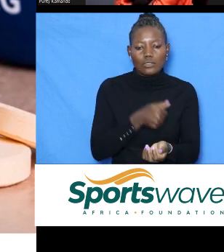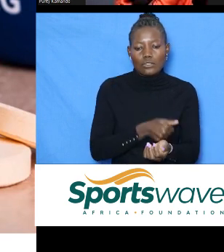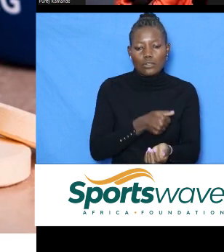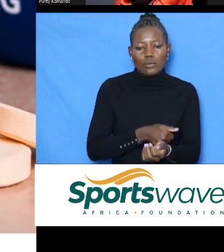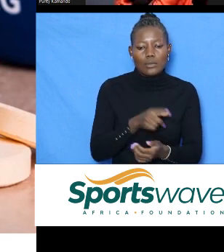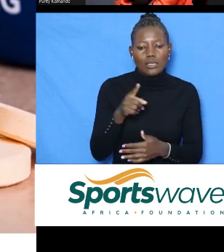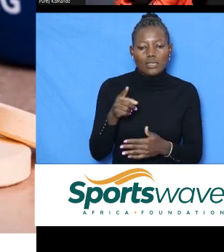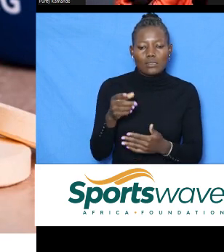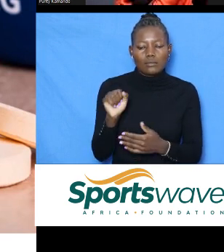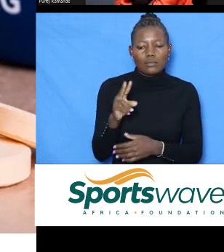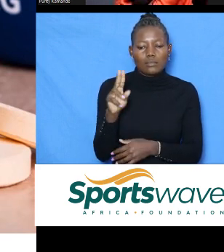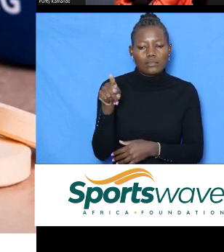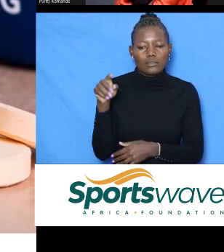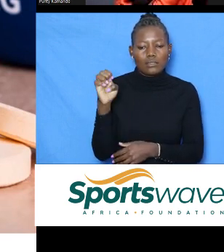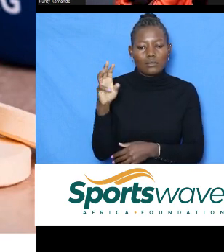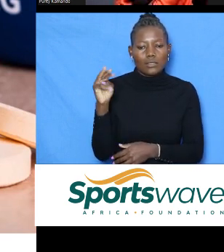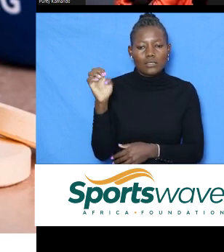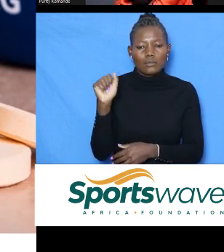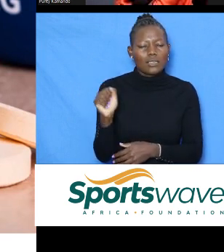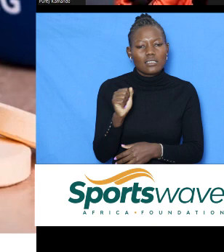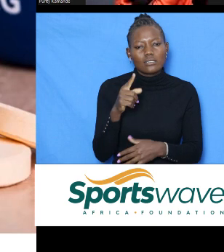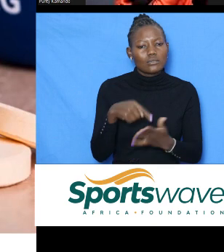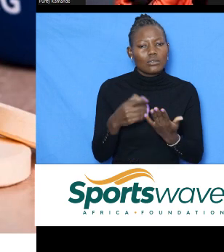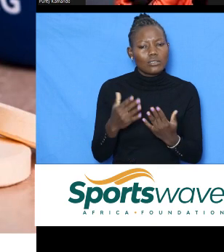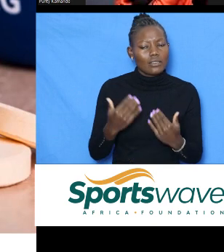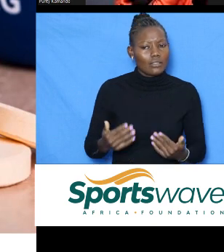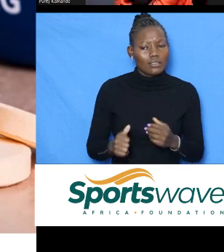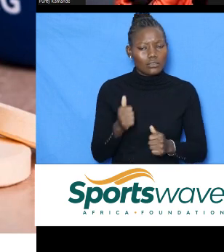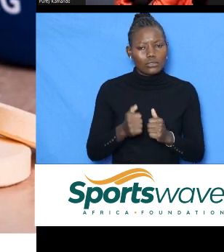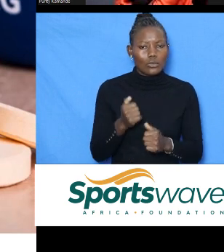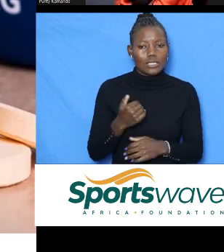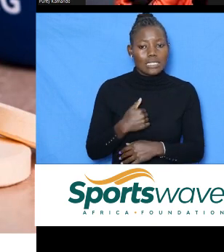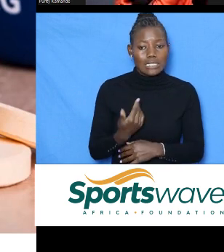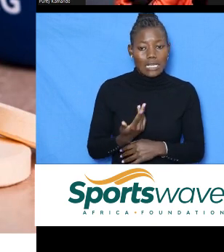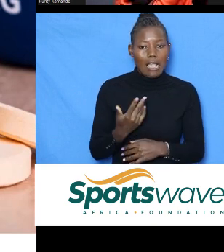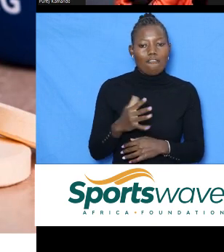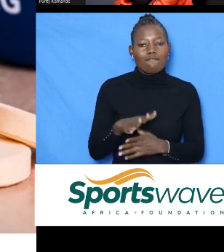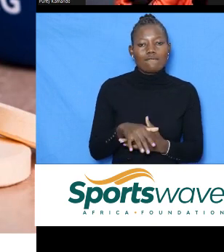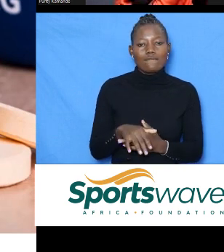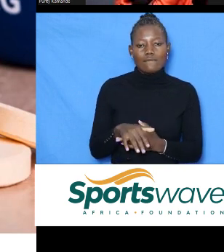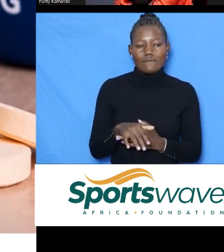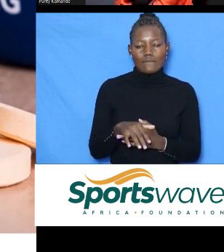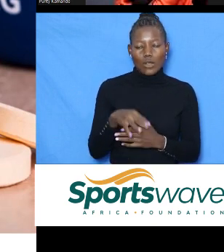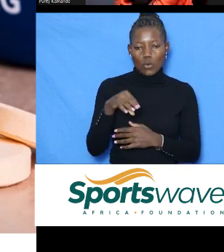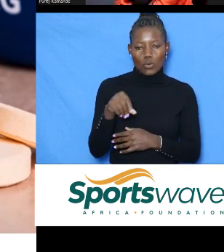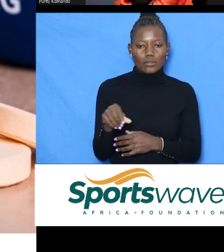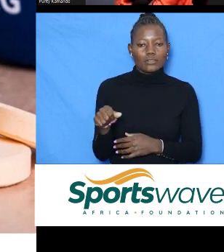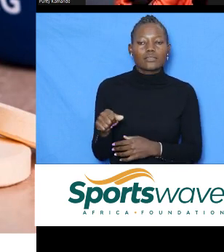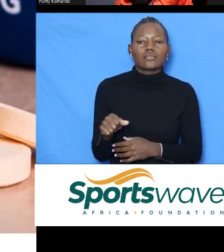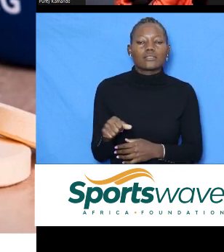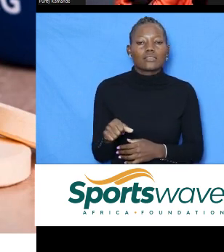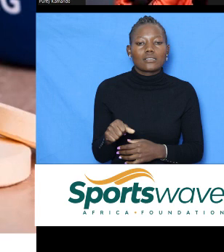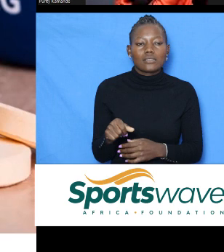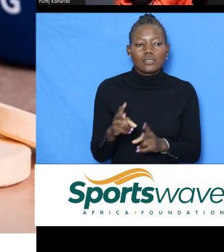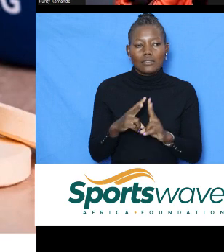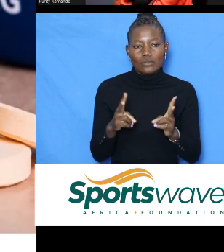are supplements? Supplements usually are products that tend to contain unusual amounts, unusual being that they tend to contain